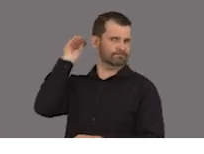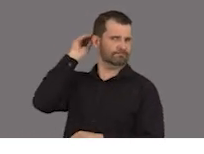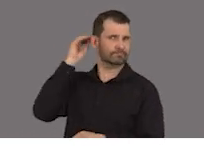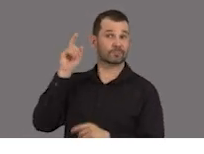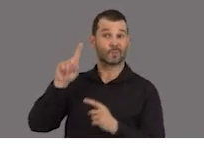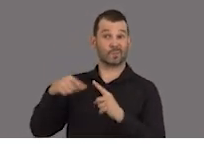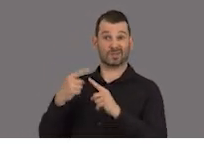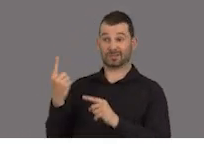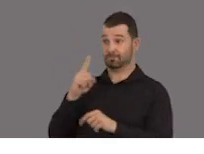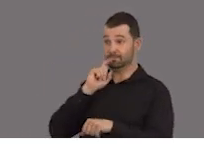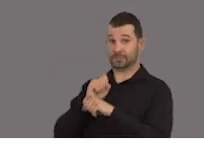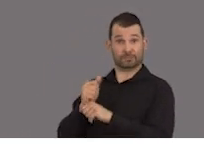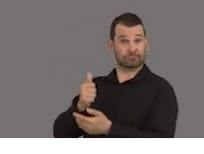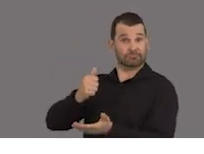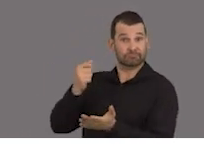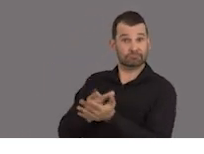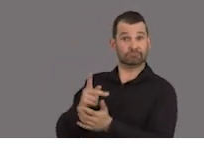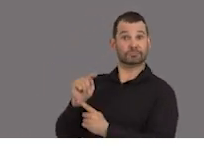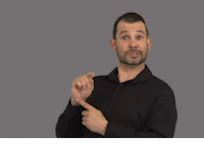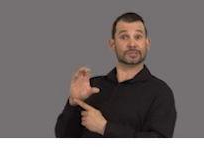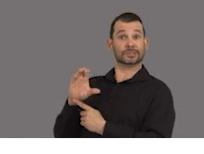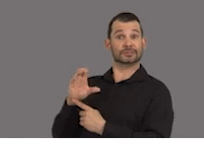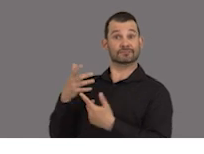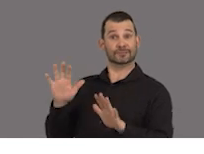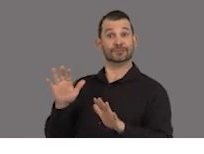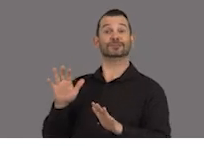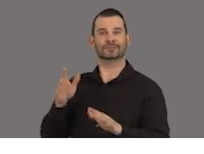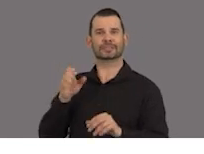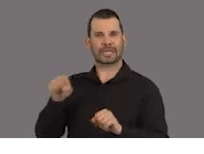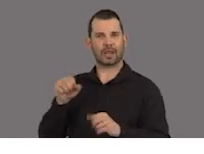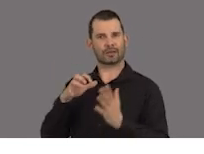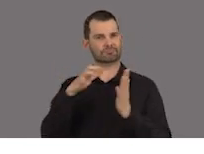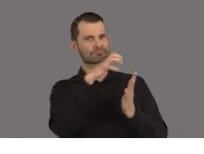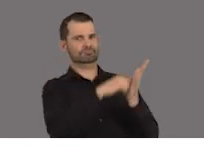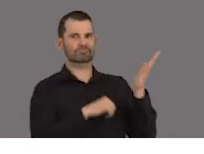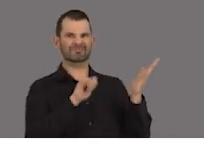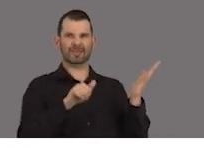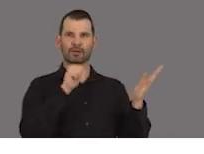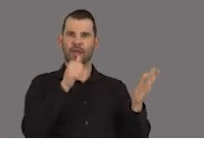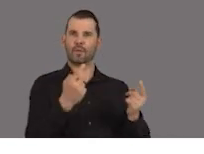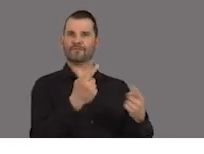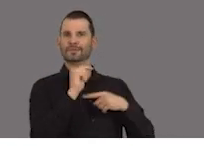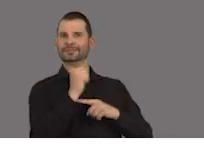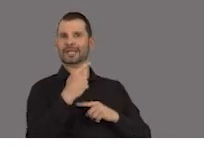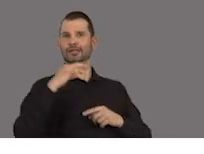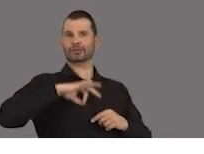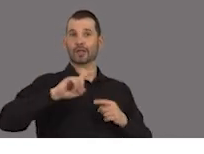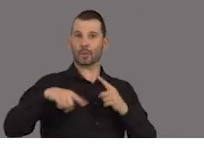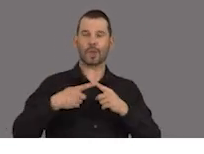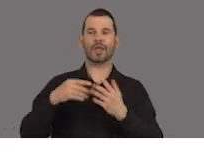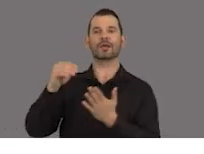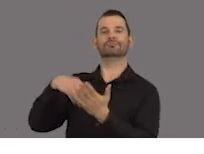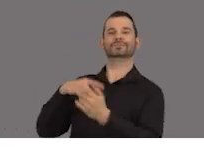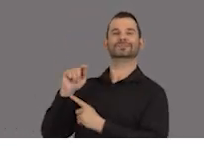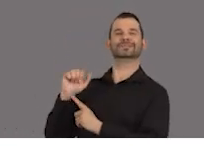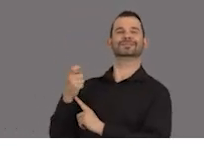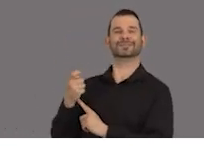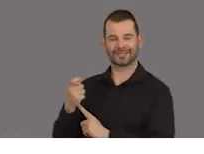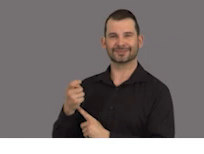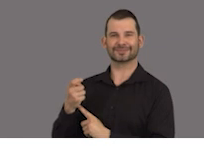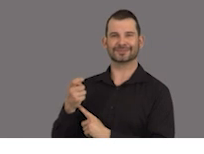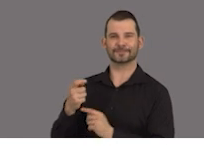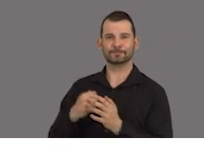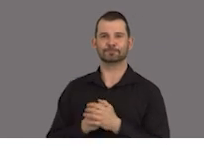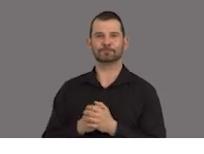It is important to note that once someone is determined to be eligible for the DTC, they may claim the